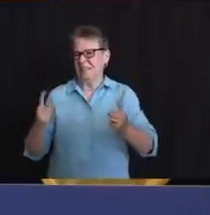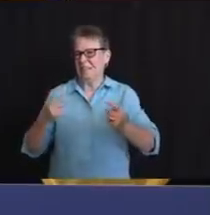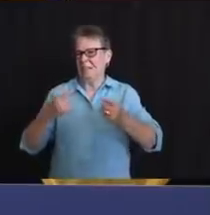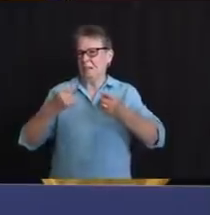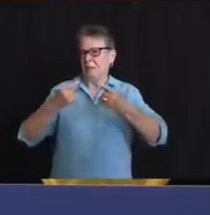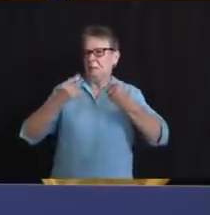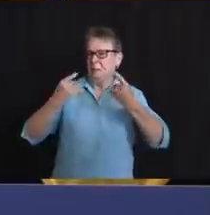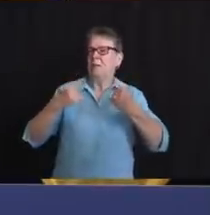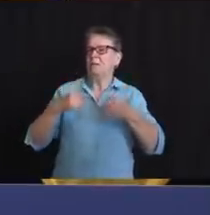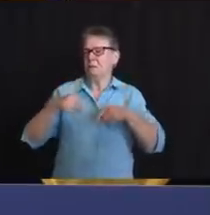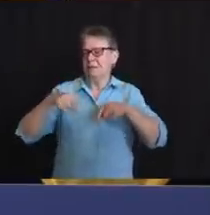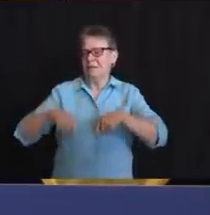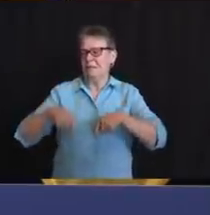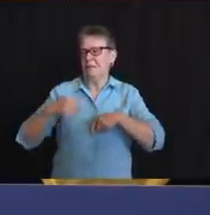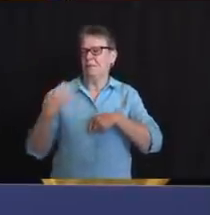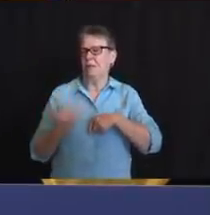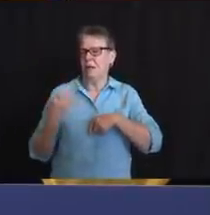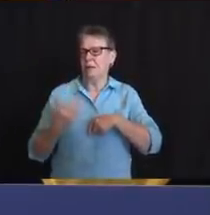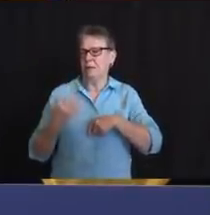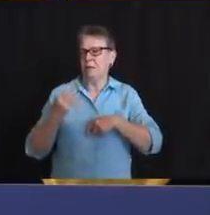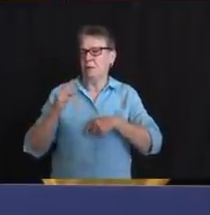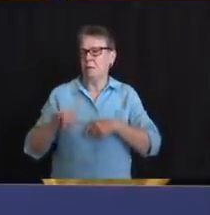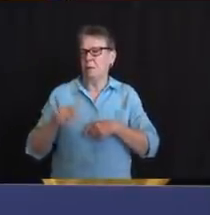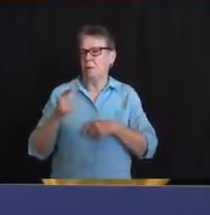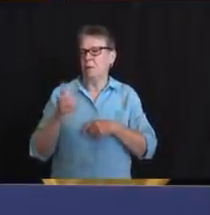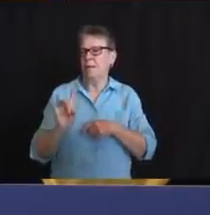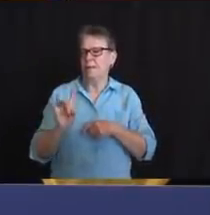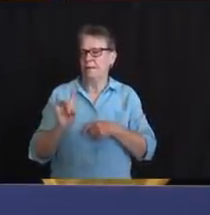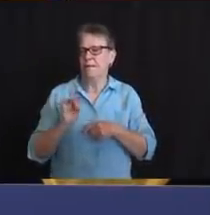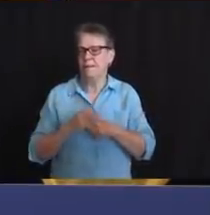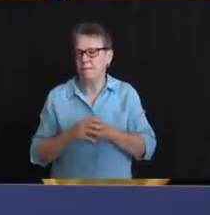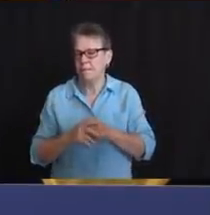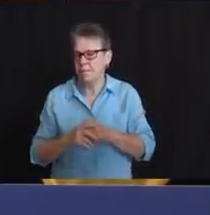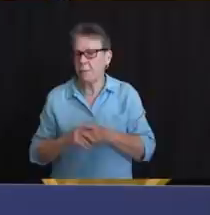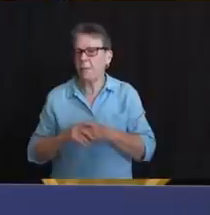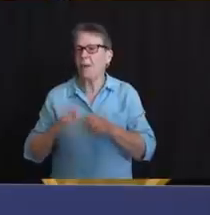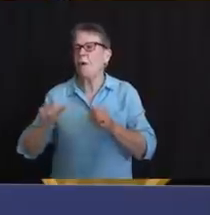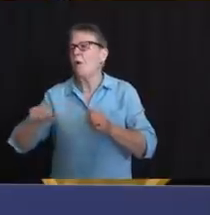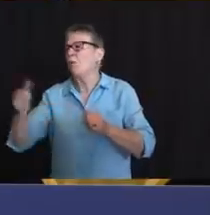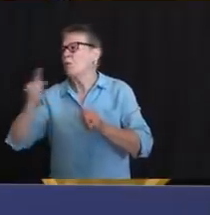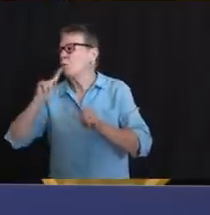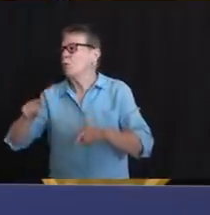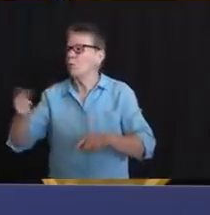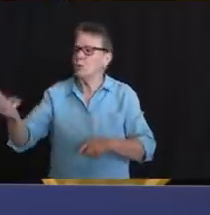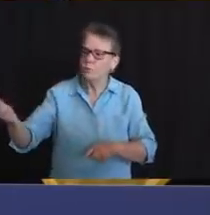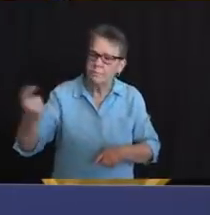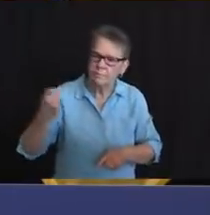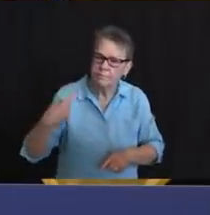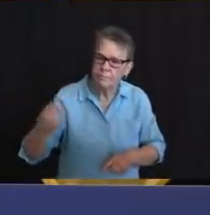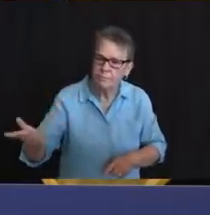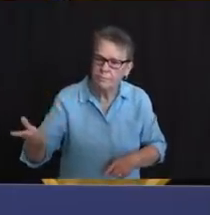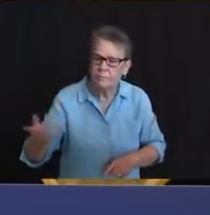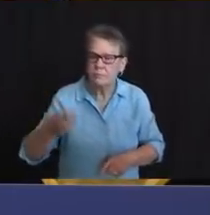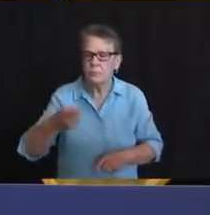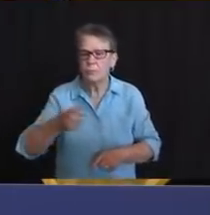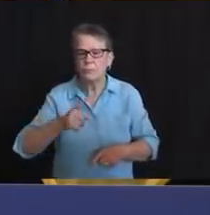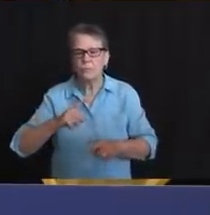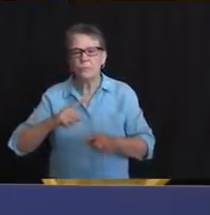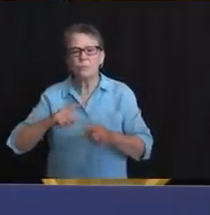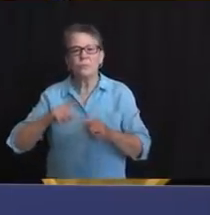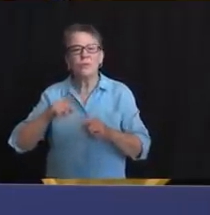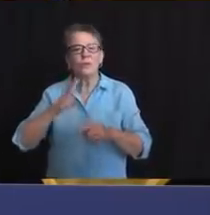Governor Murphy, you once told me in regard to Fairfield, you once told me that you think fewer guns makes a safer